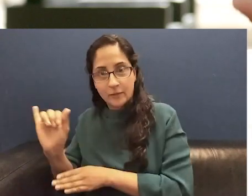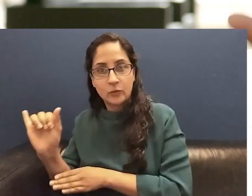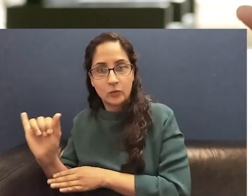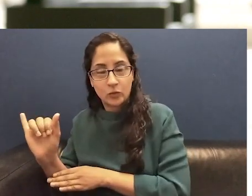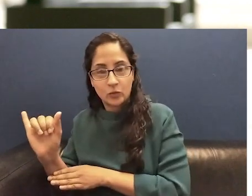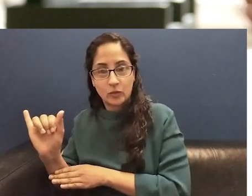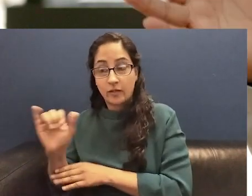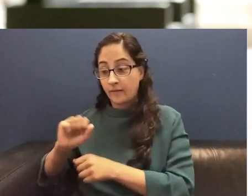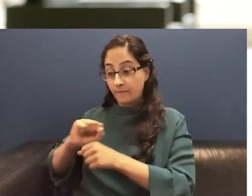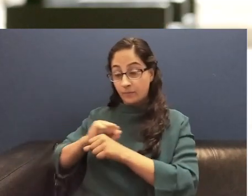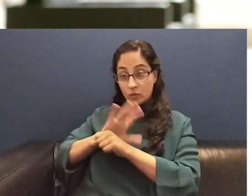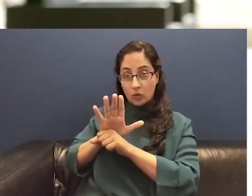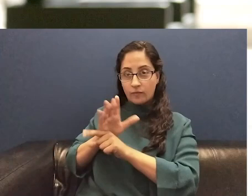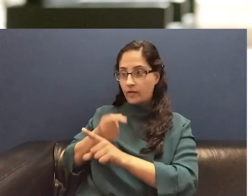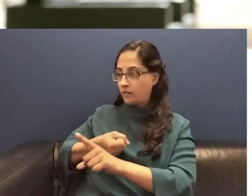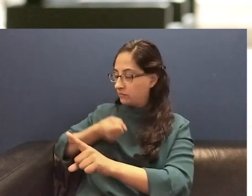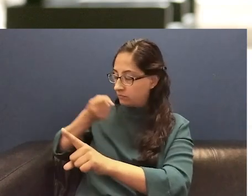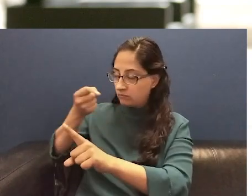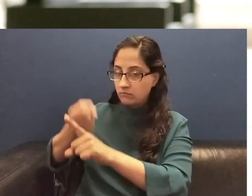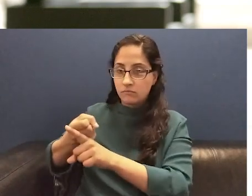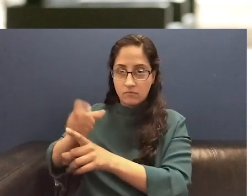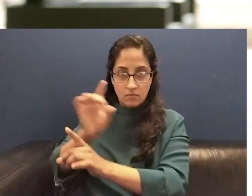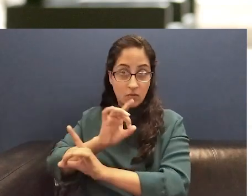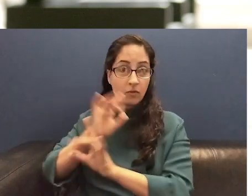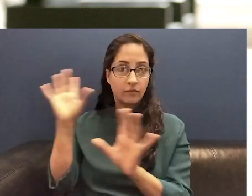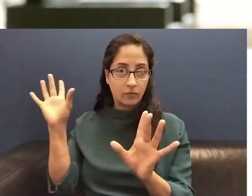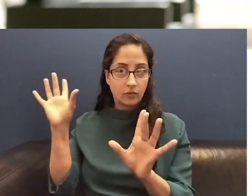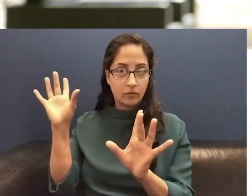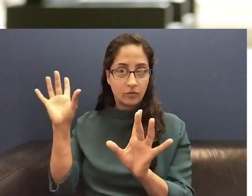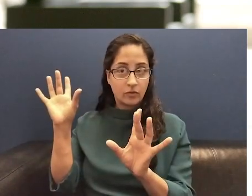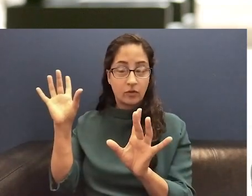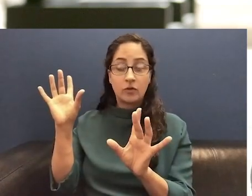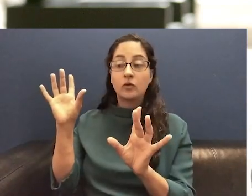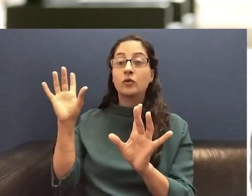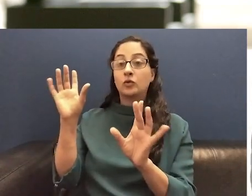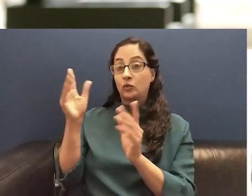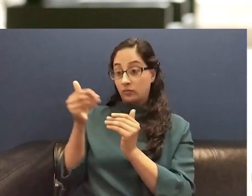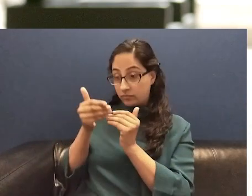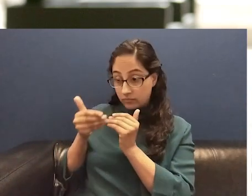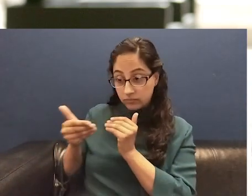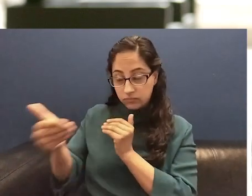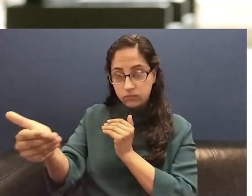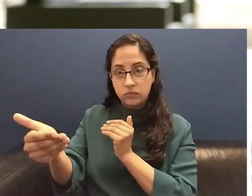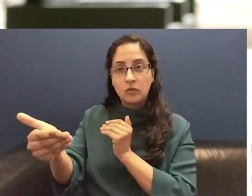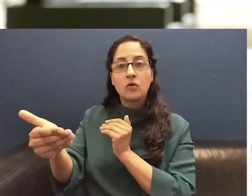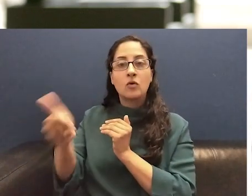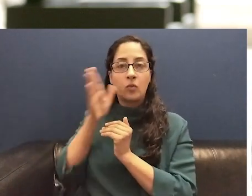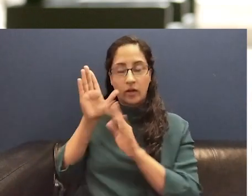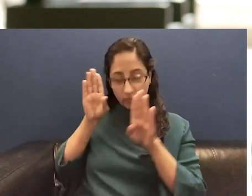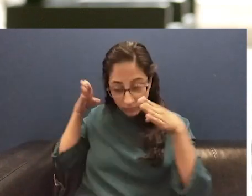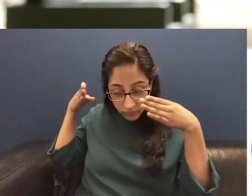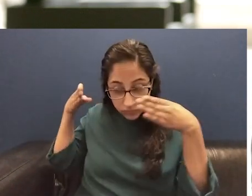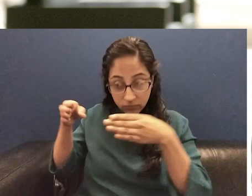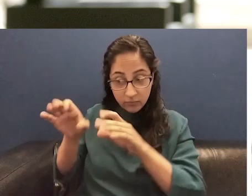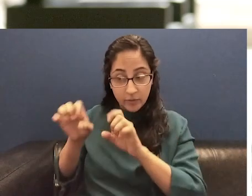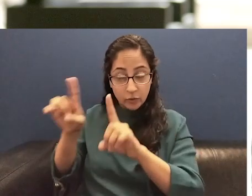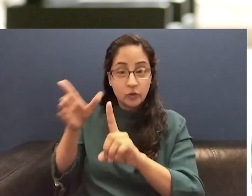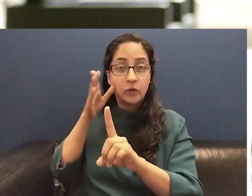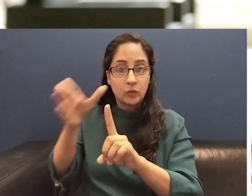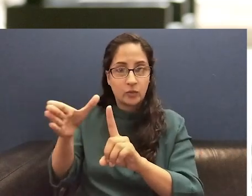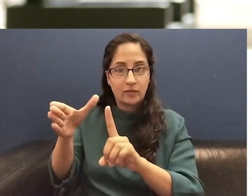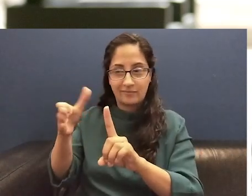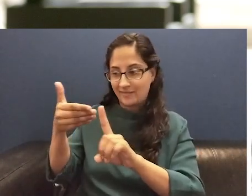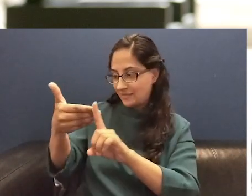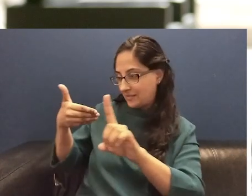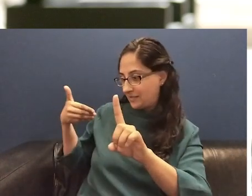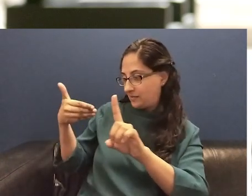been created as a result of schools being closed for so long. Now, one of the things we were doing in East Africa before COVID